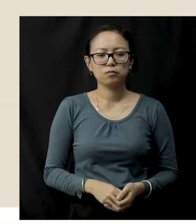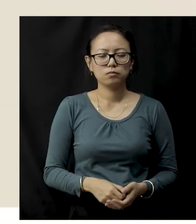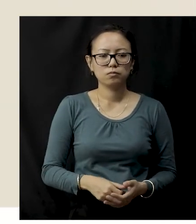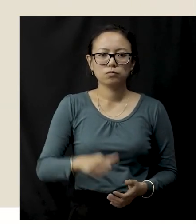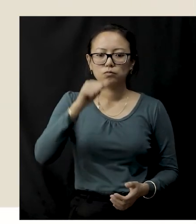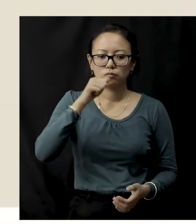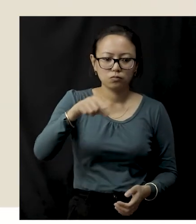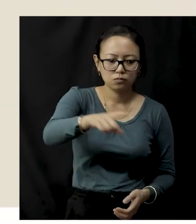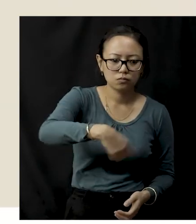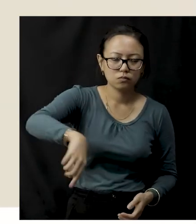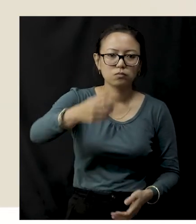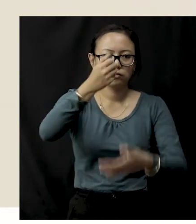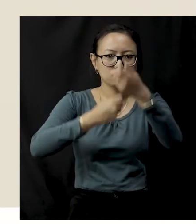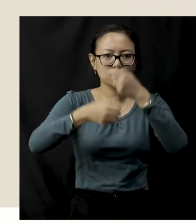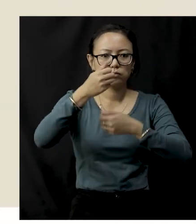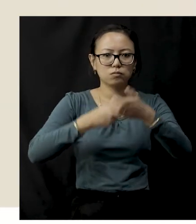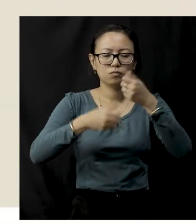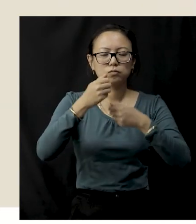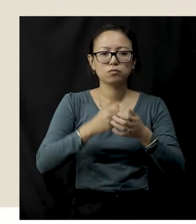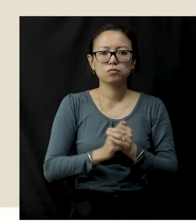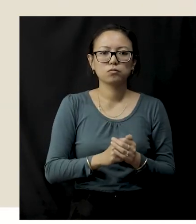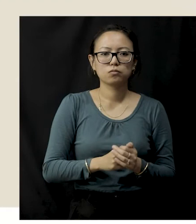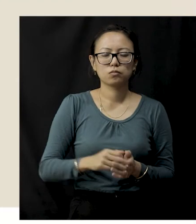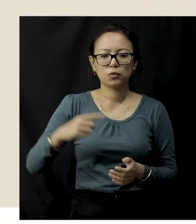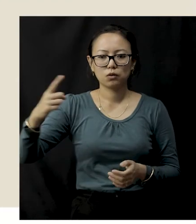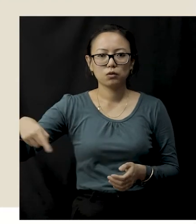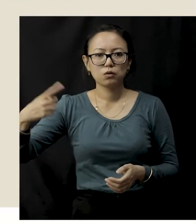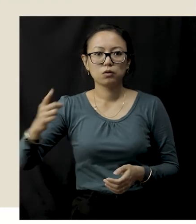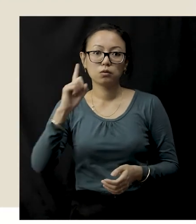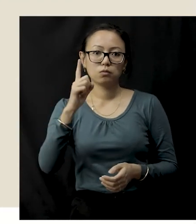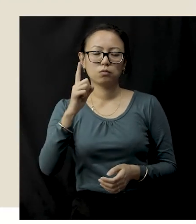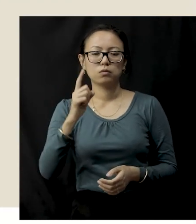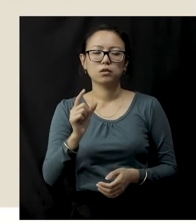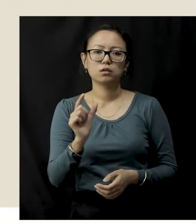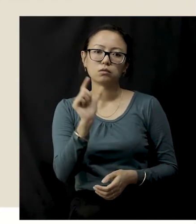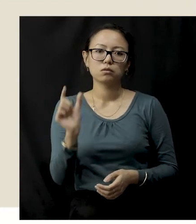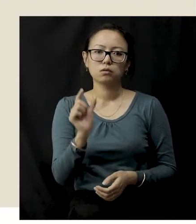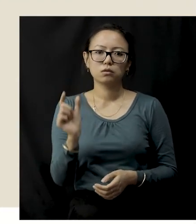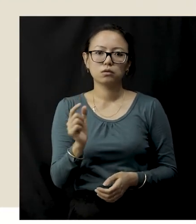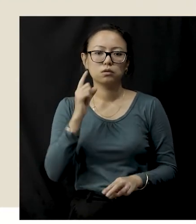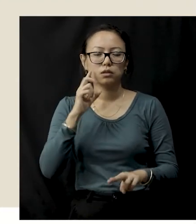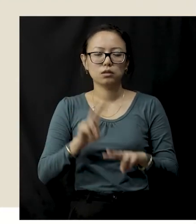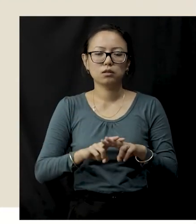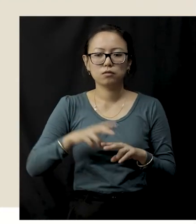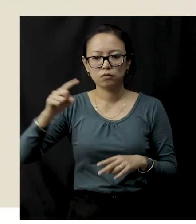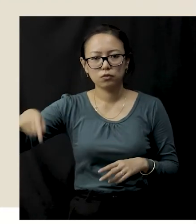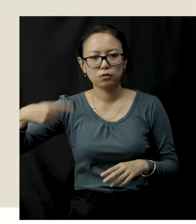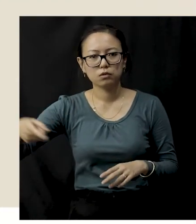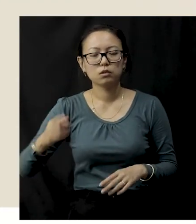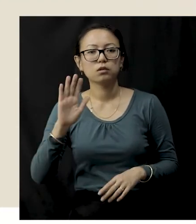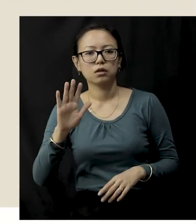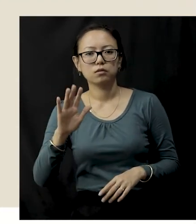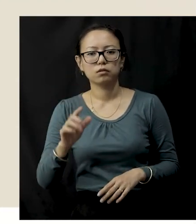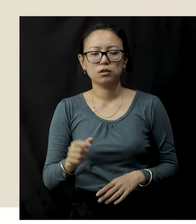here, which is also attached to wheel, and when there is wheel we can pull the water easily, right? And the watches